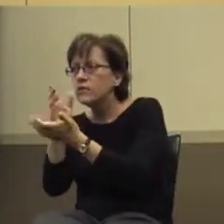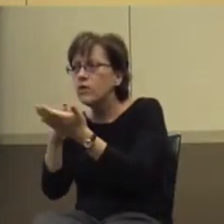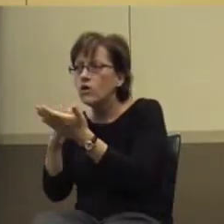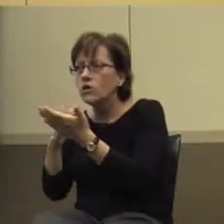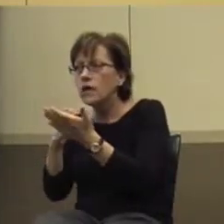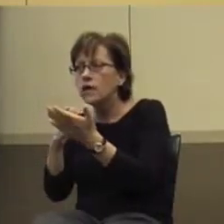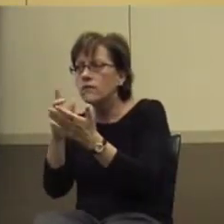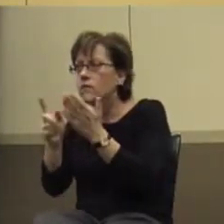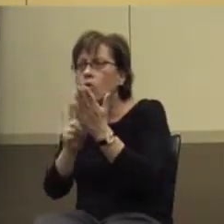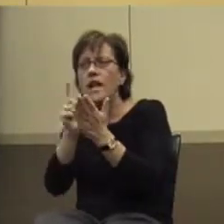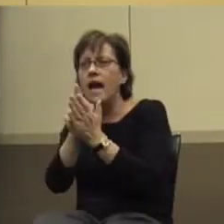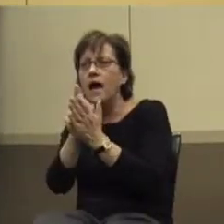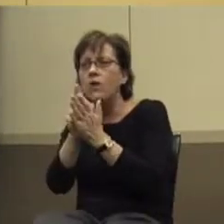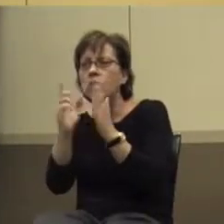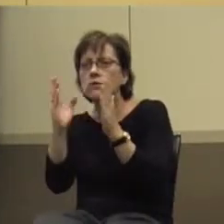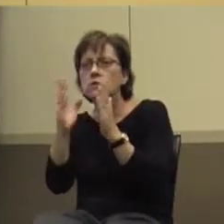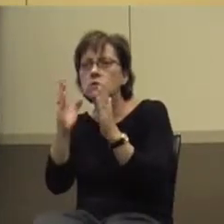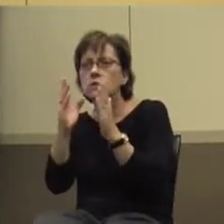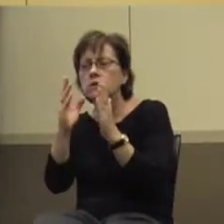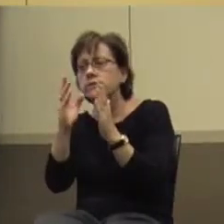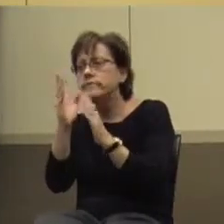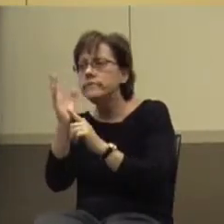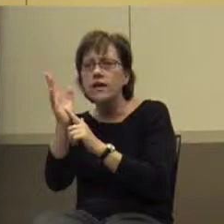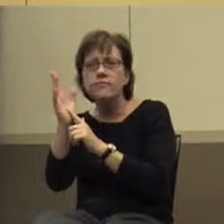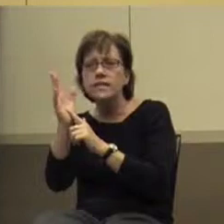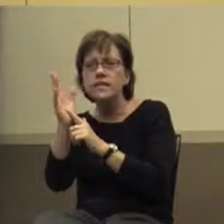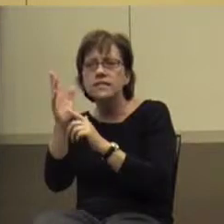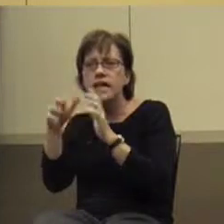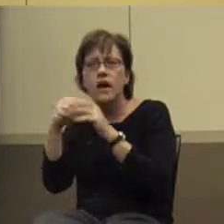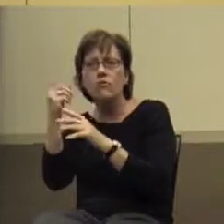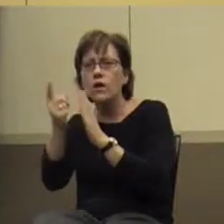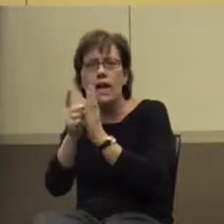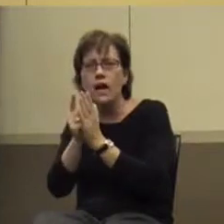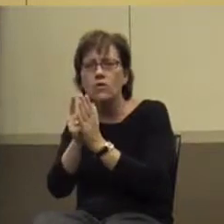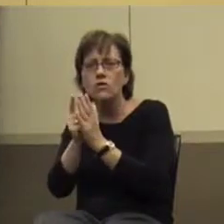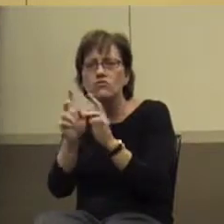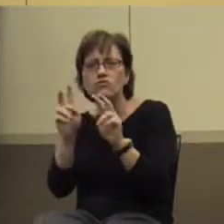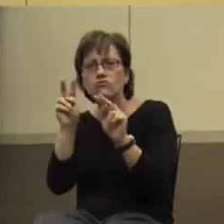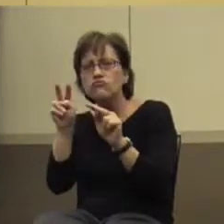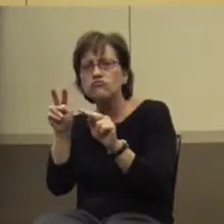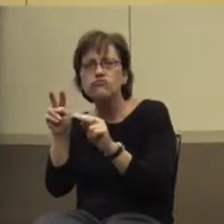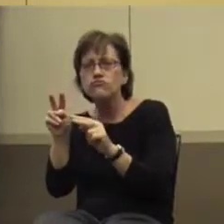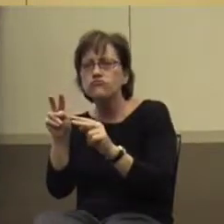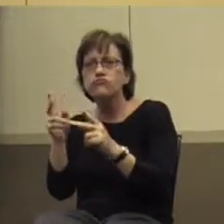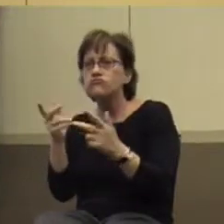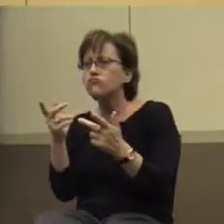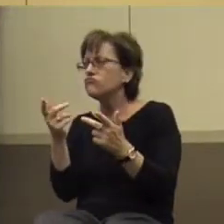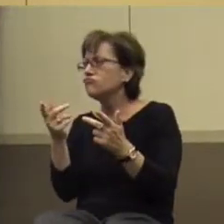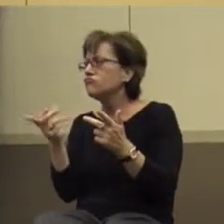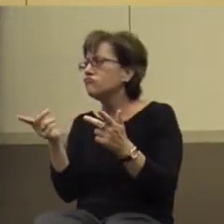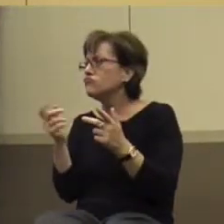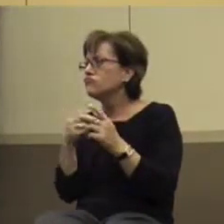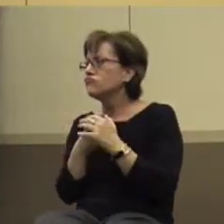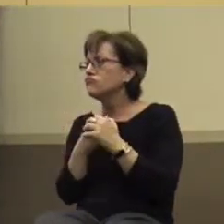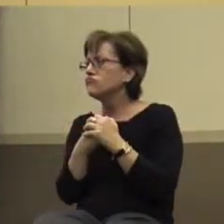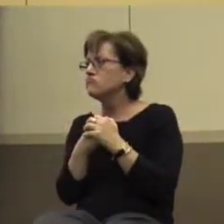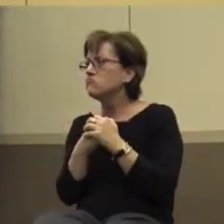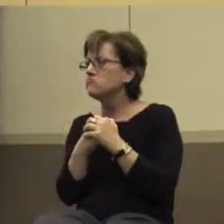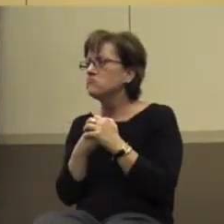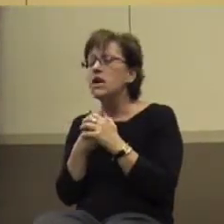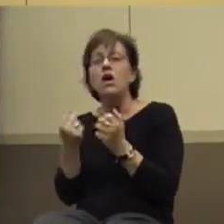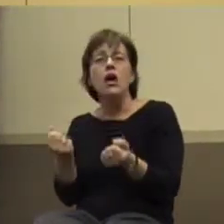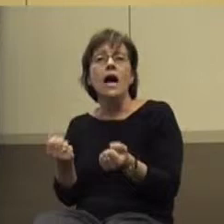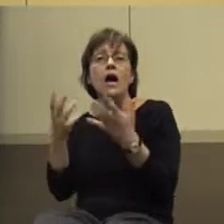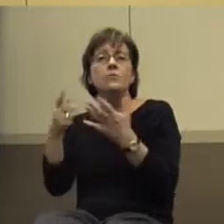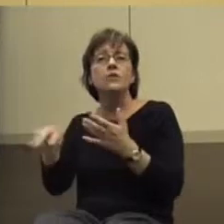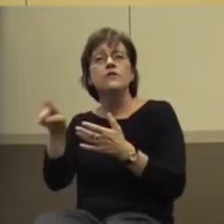observational data recording? Like picking like a sample of time? Or how many of you more rely on the collected data that the